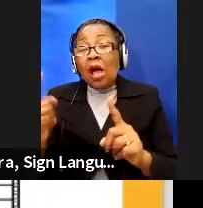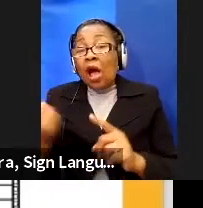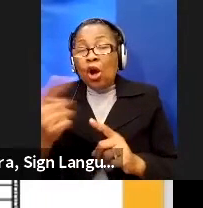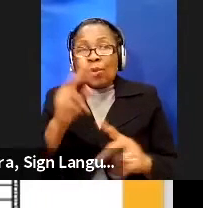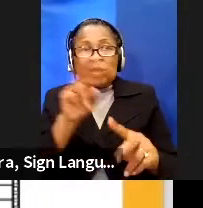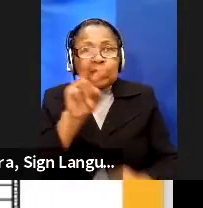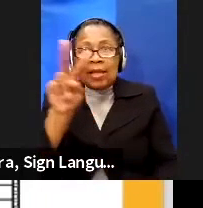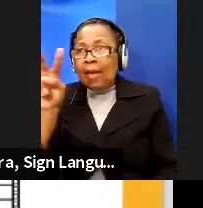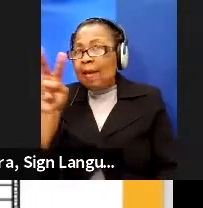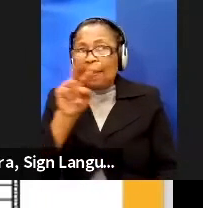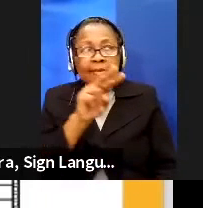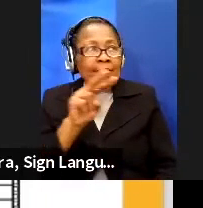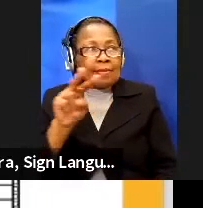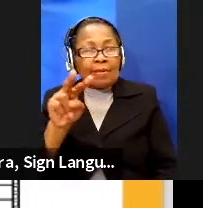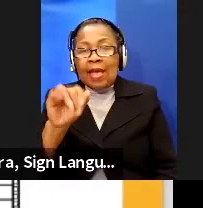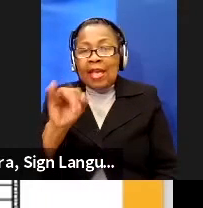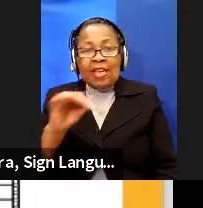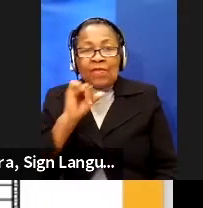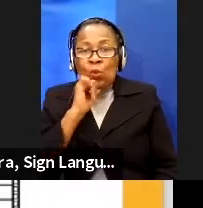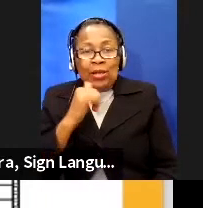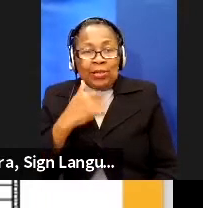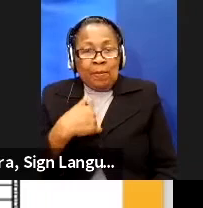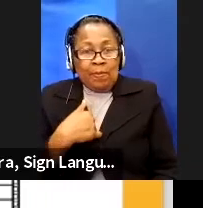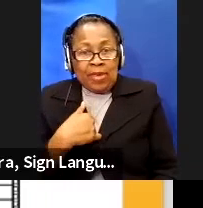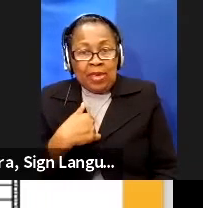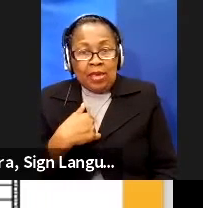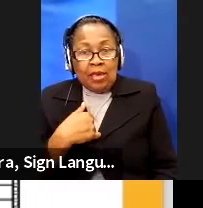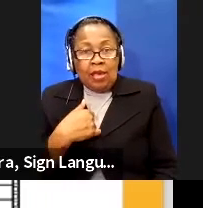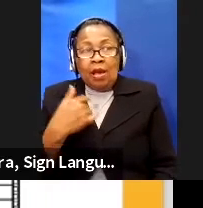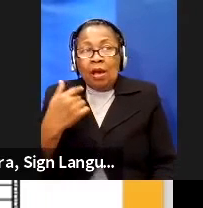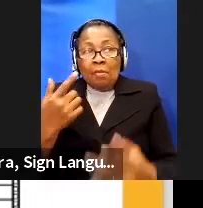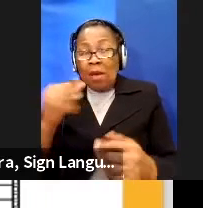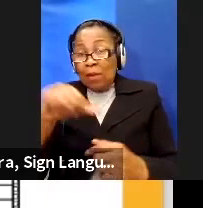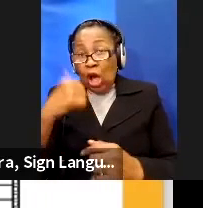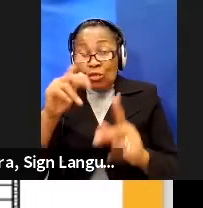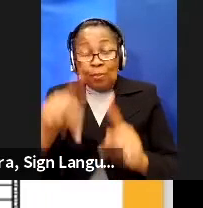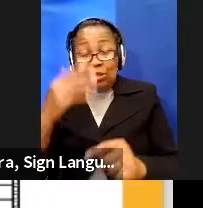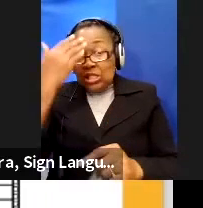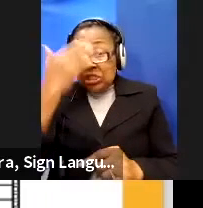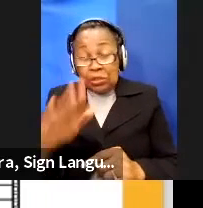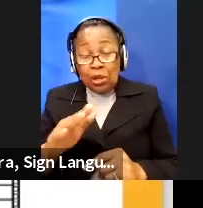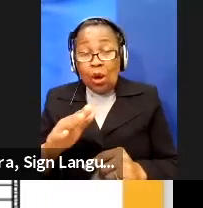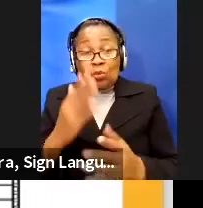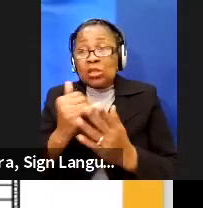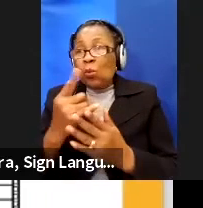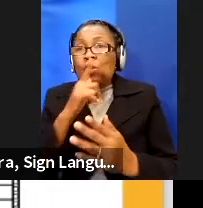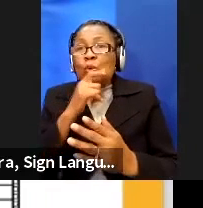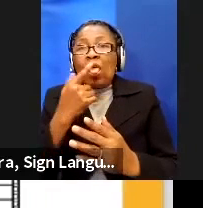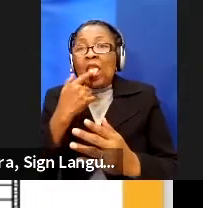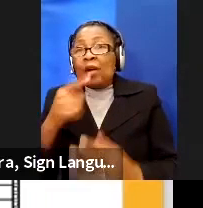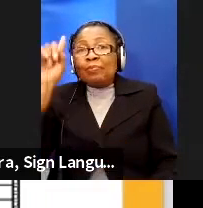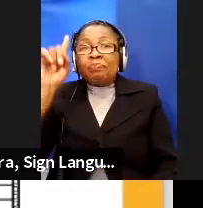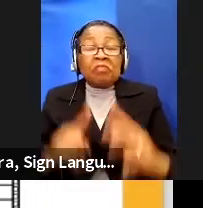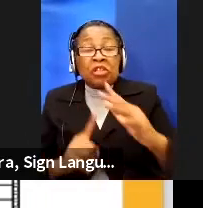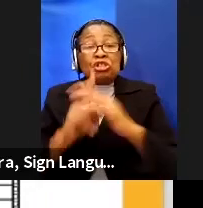think, what if it wasn't me with that person that knows this knowledge? How about if it was just somebody off the street coming to the theater for